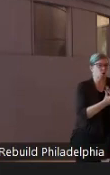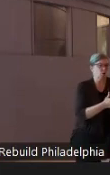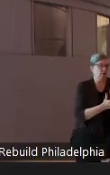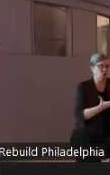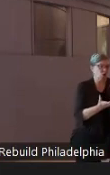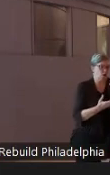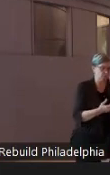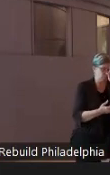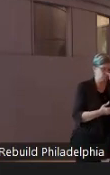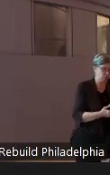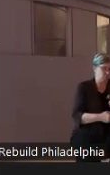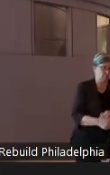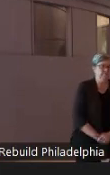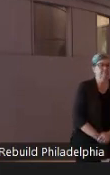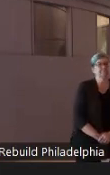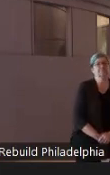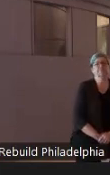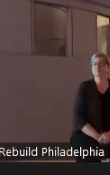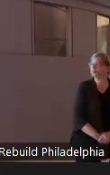to.